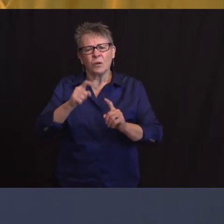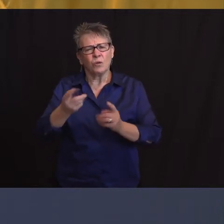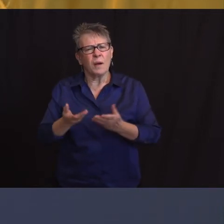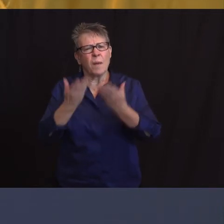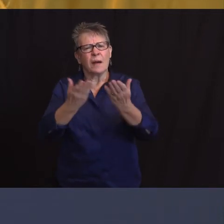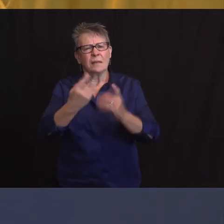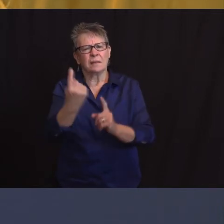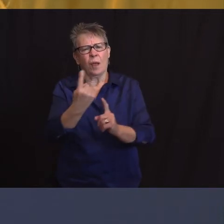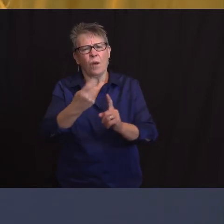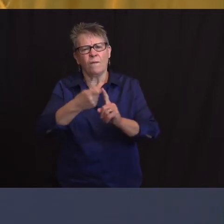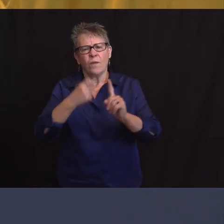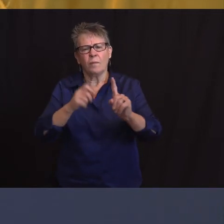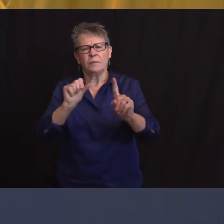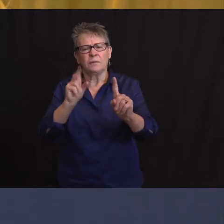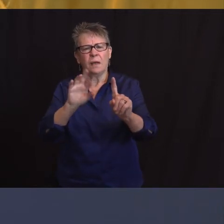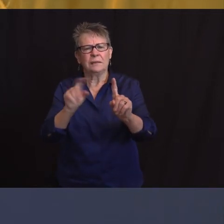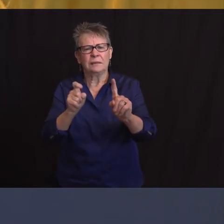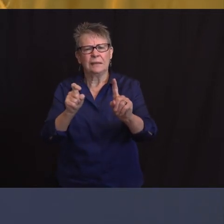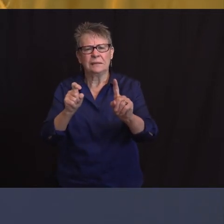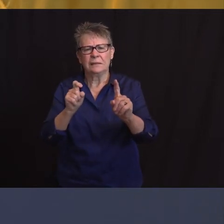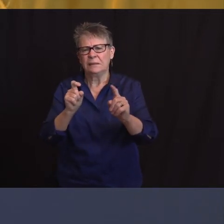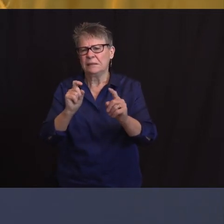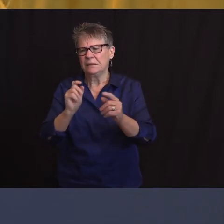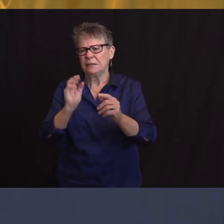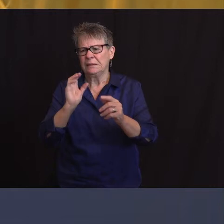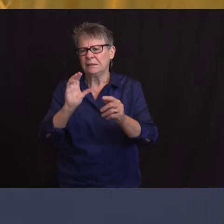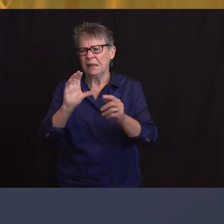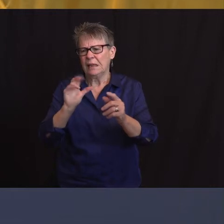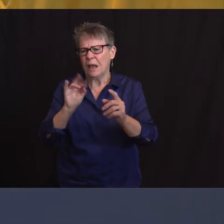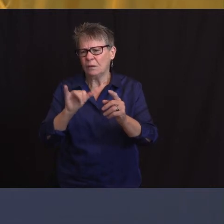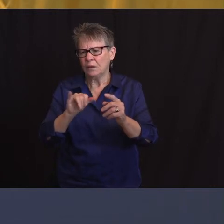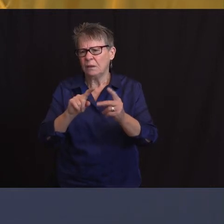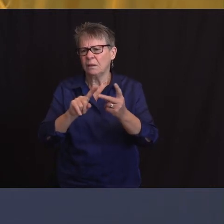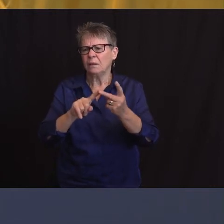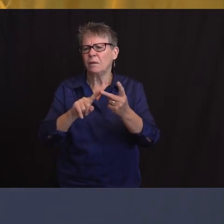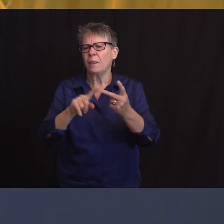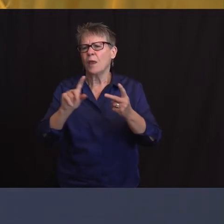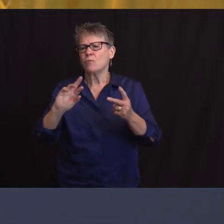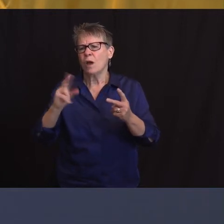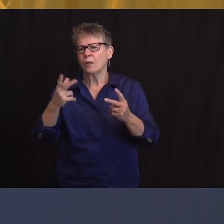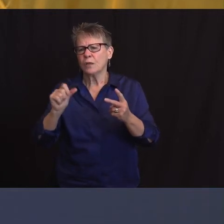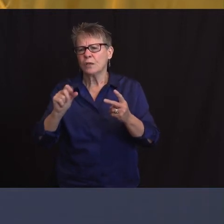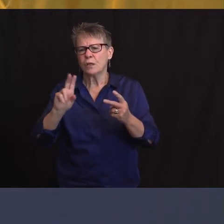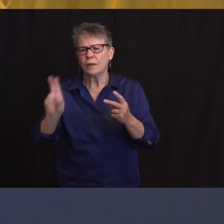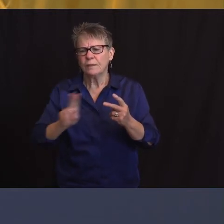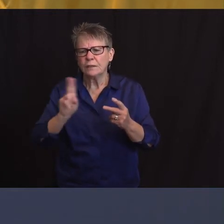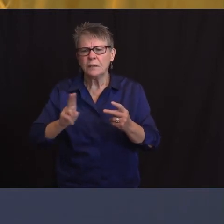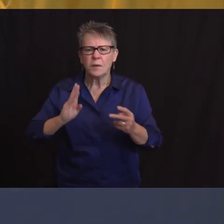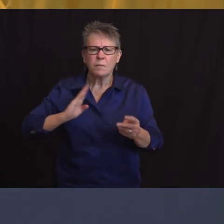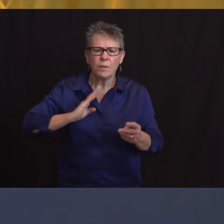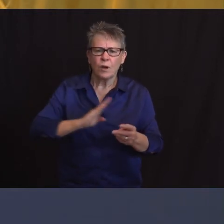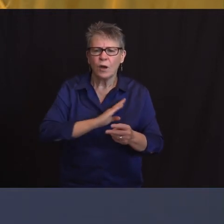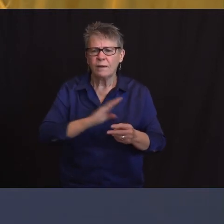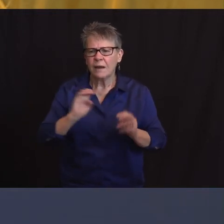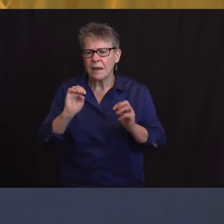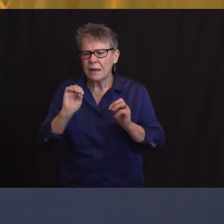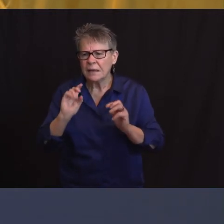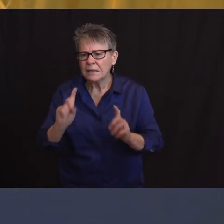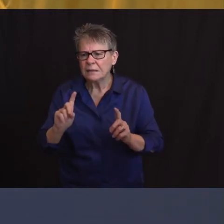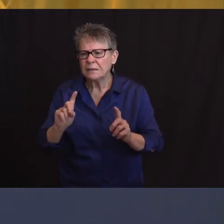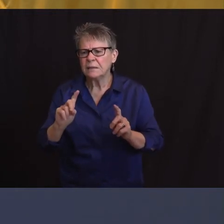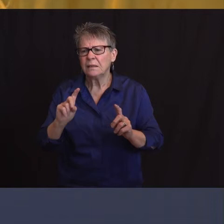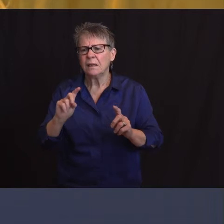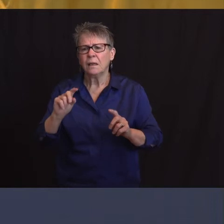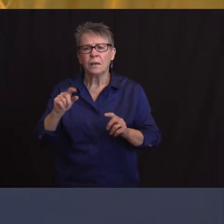Martine Perez on the Rutgers Board of Governors, which would replace the only Latino board member with a white person. What is your message to members of the